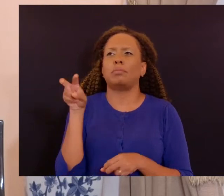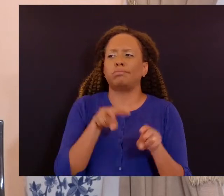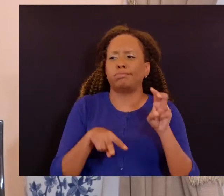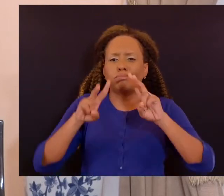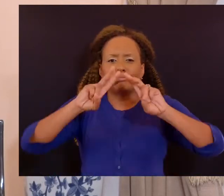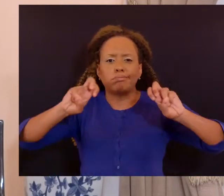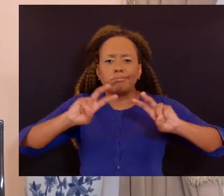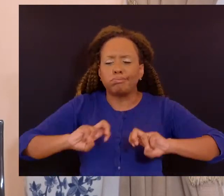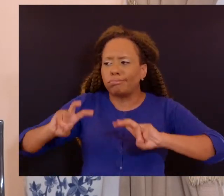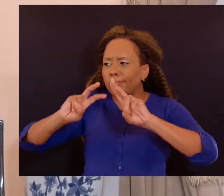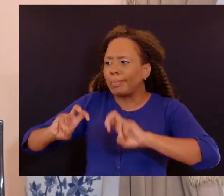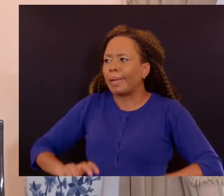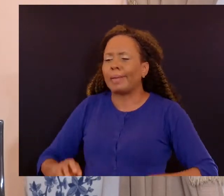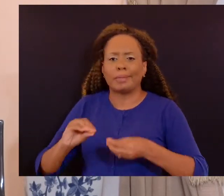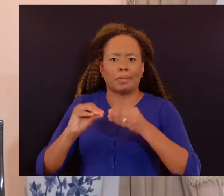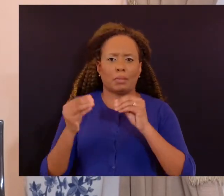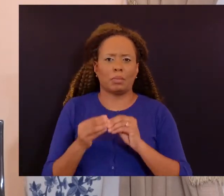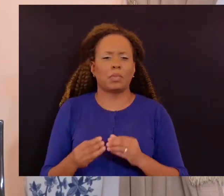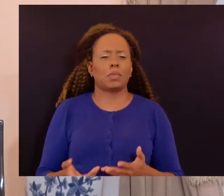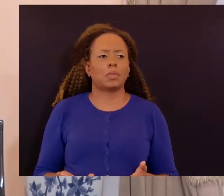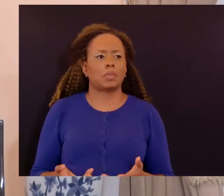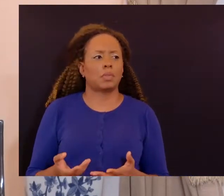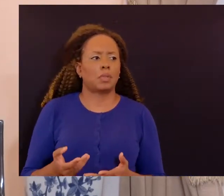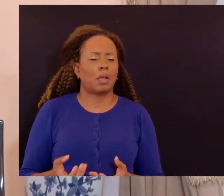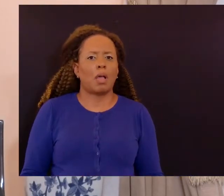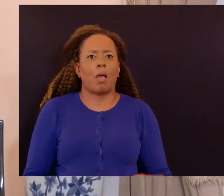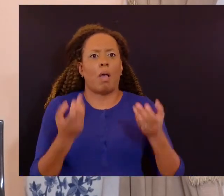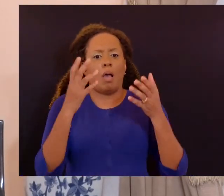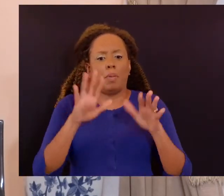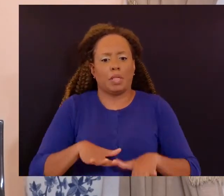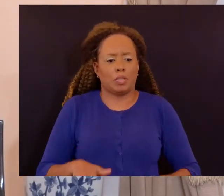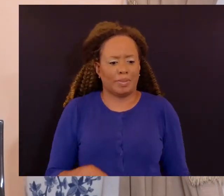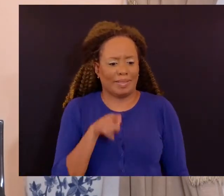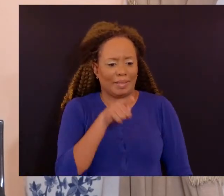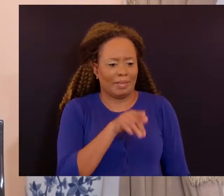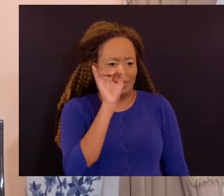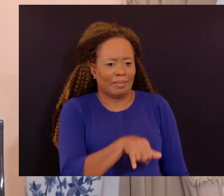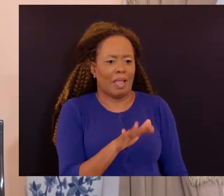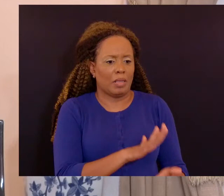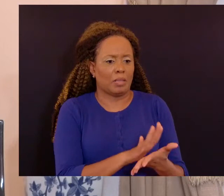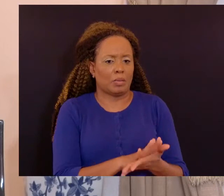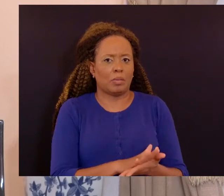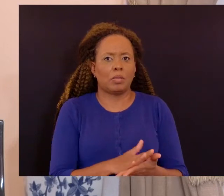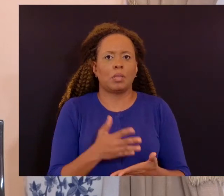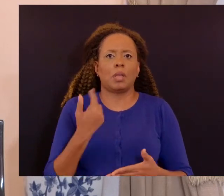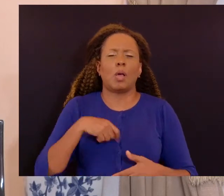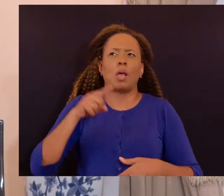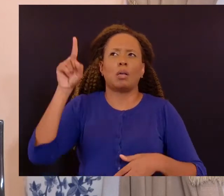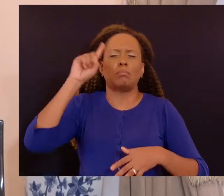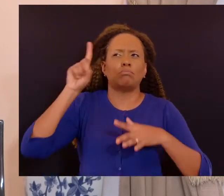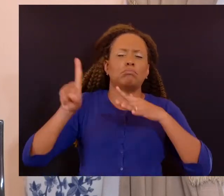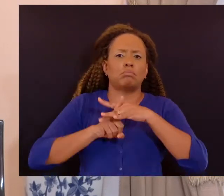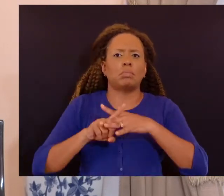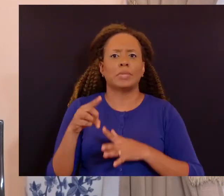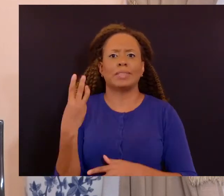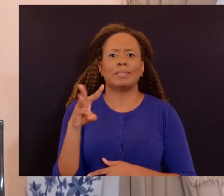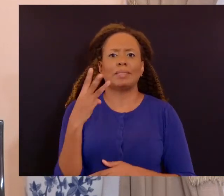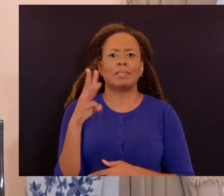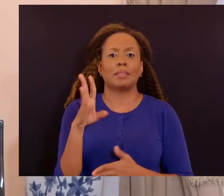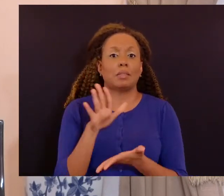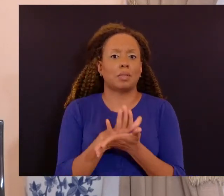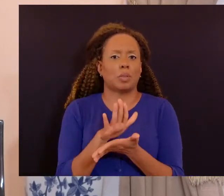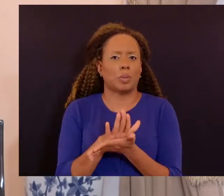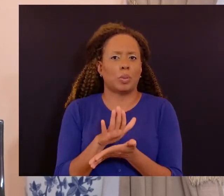review where can we place children and how can we place children, and we've come up with about 16 out of the number of schools to be able